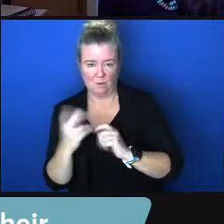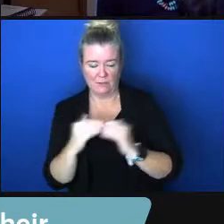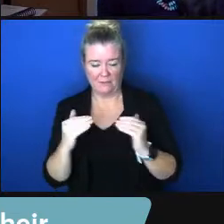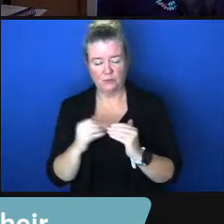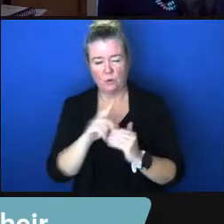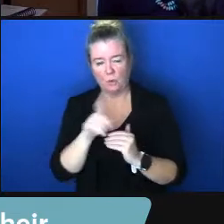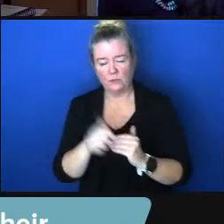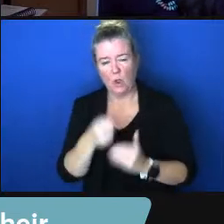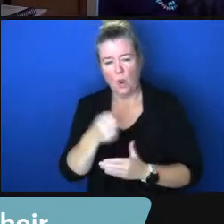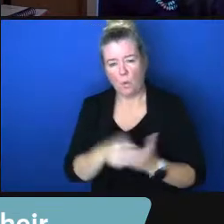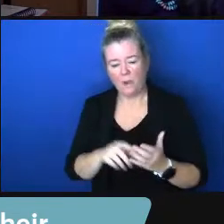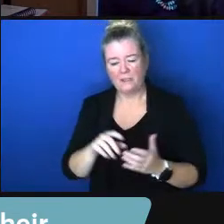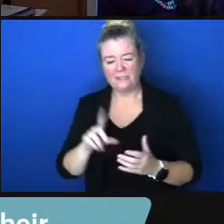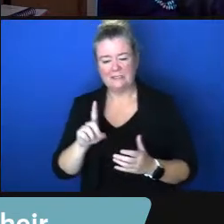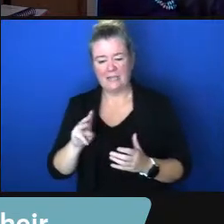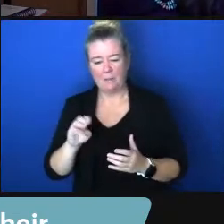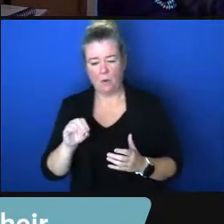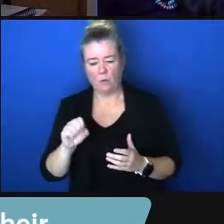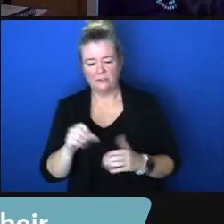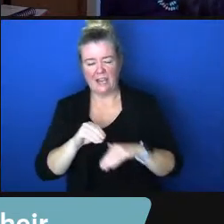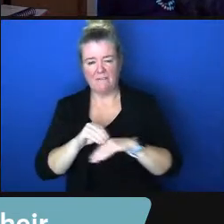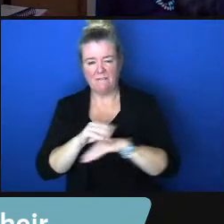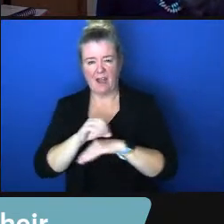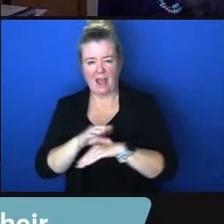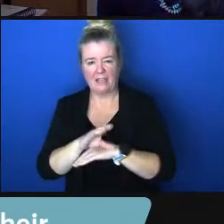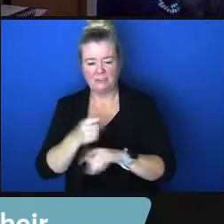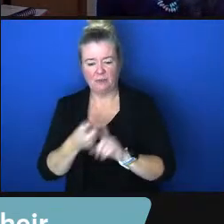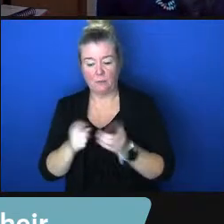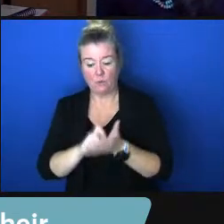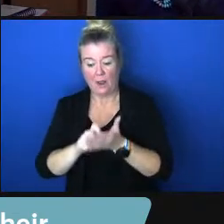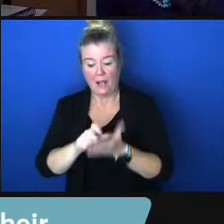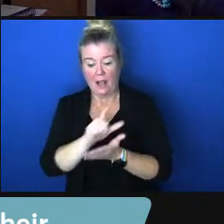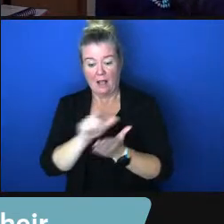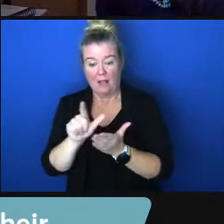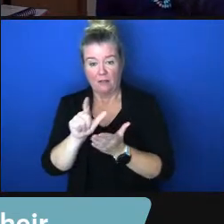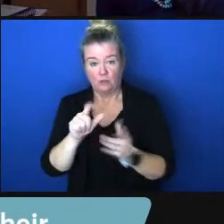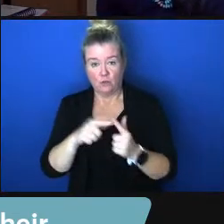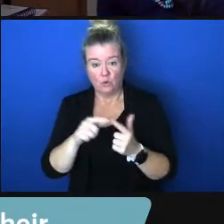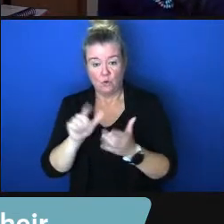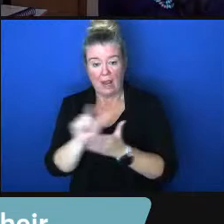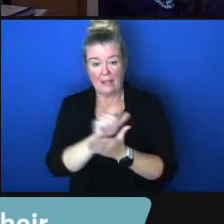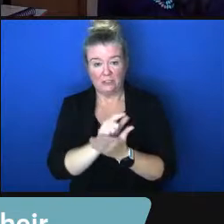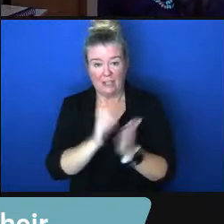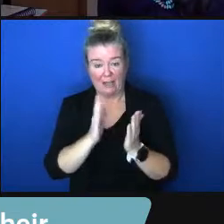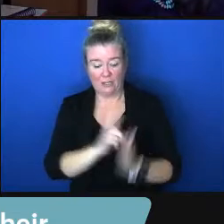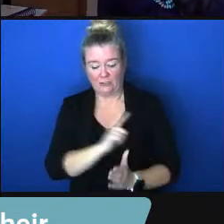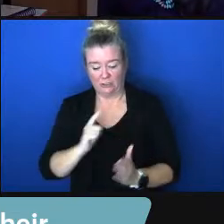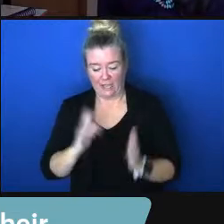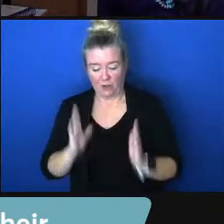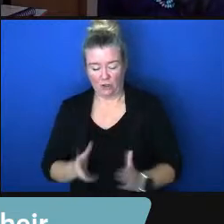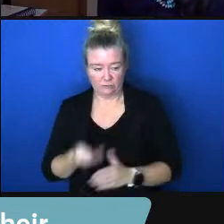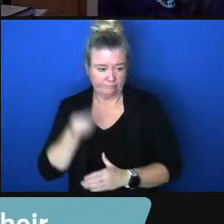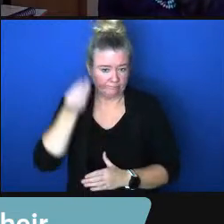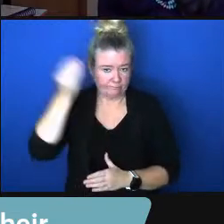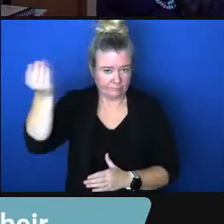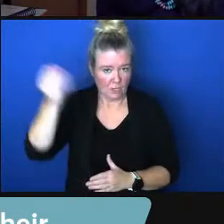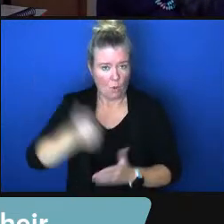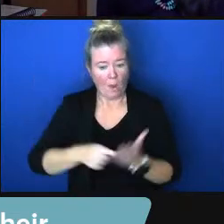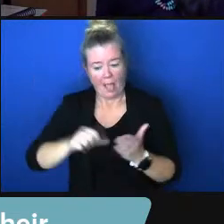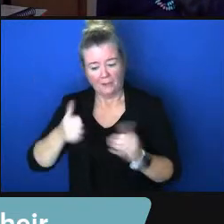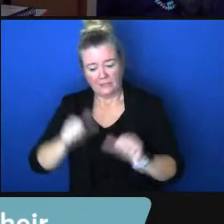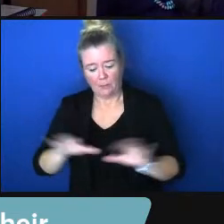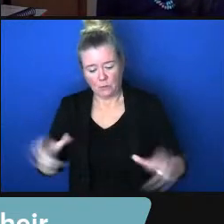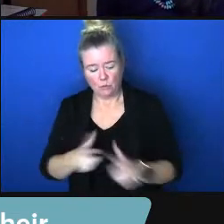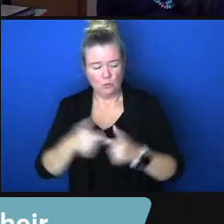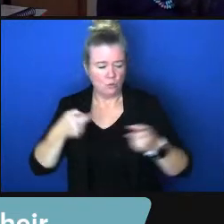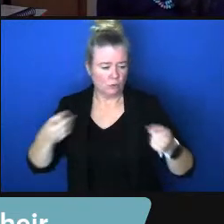you or what does DEMOS advise beyond writing to our legislators as a way to combat this effort to control